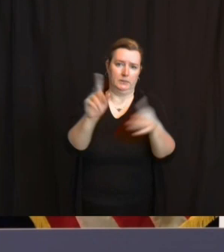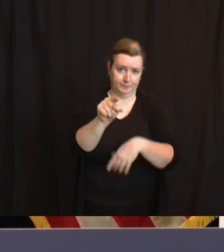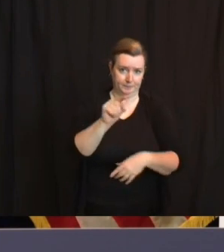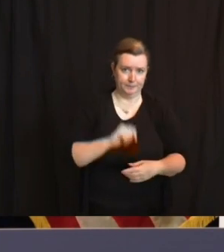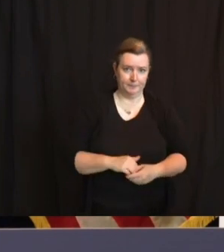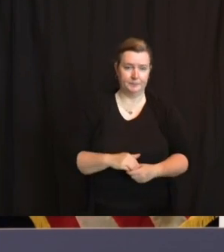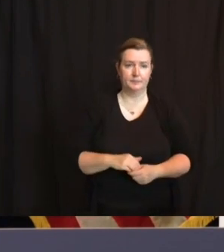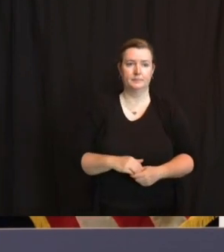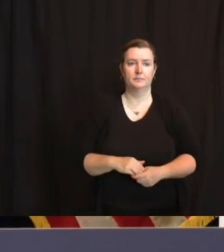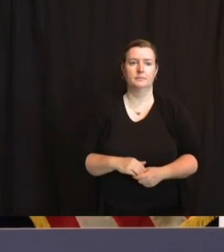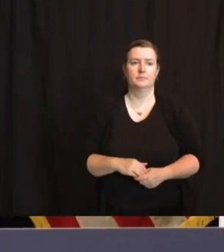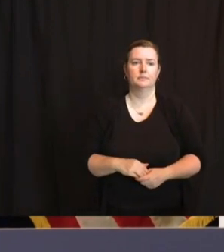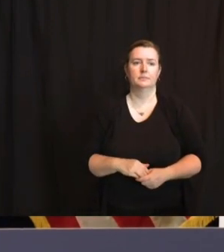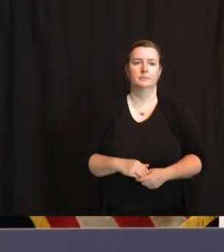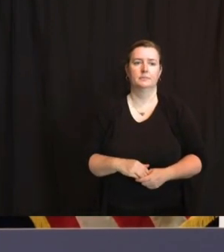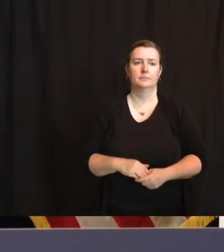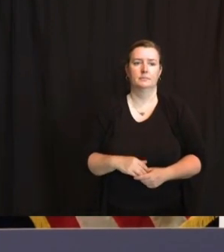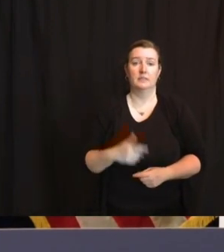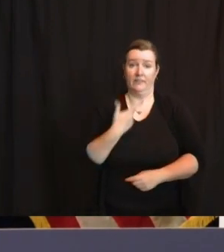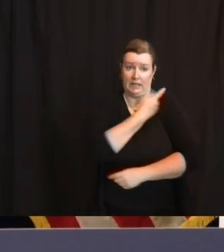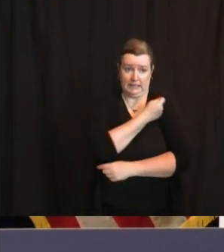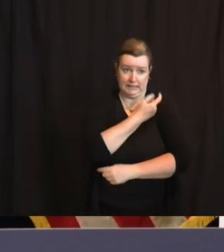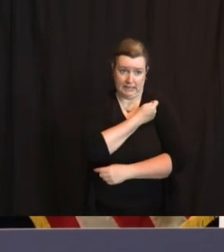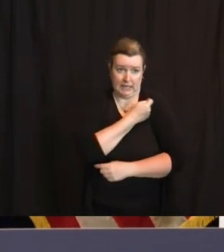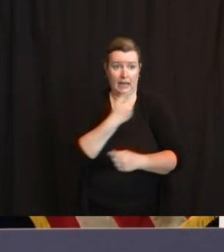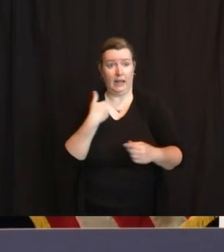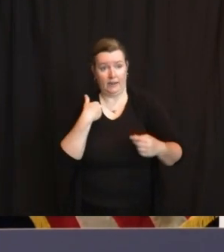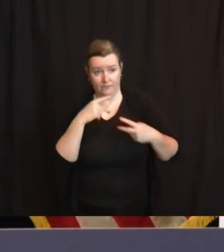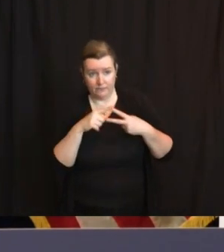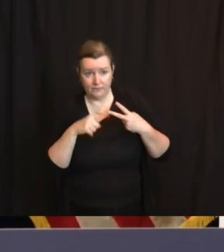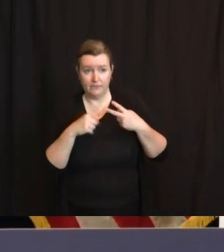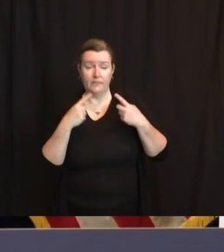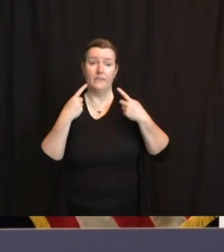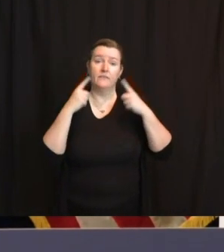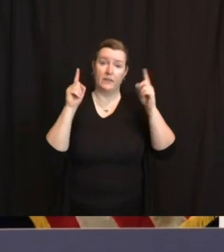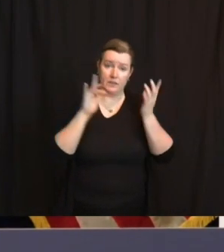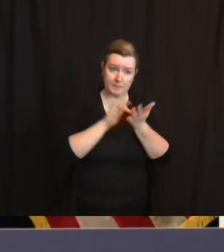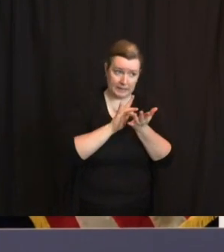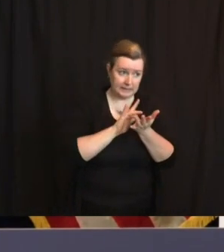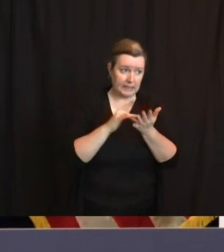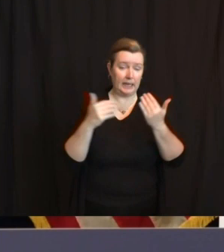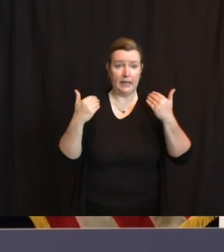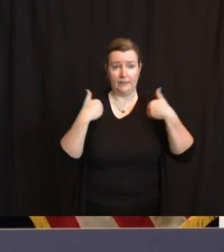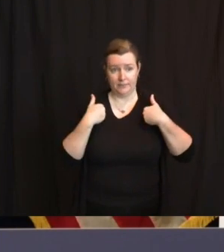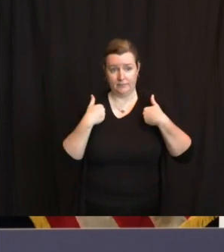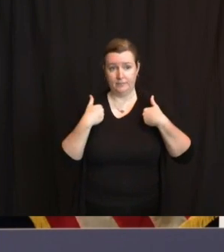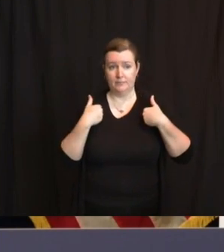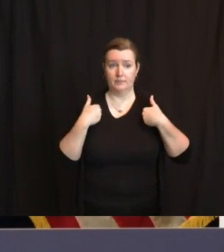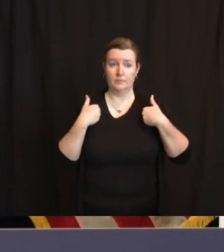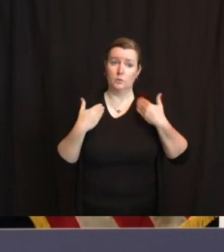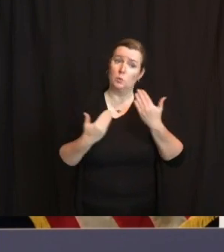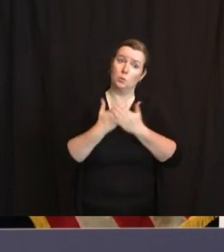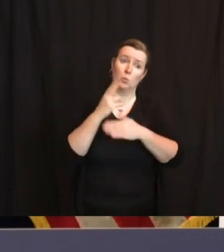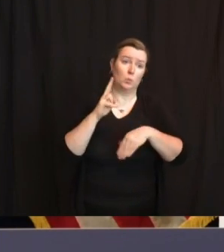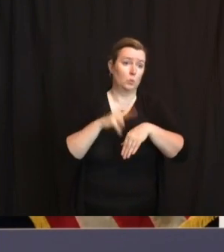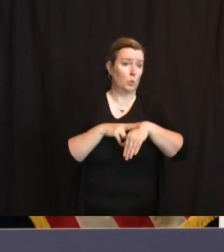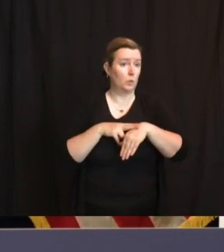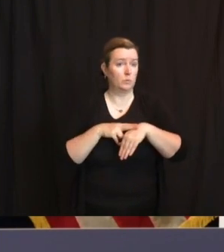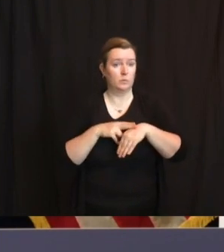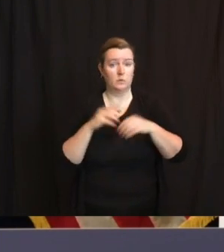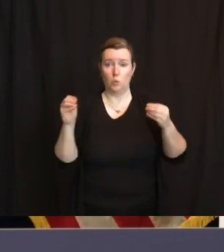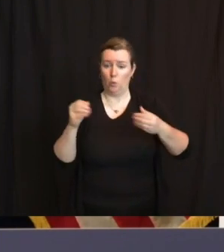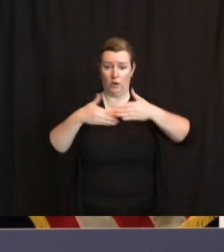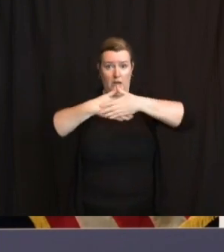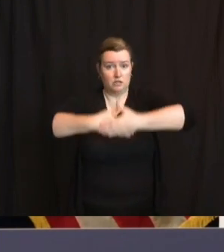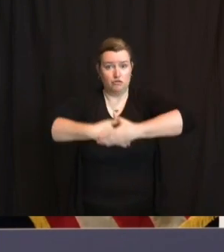even if we have the vaccine and effective medications, the new normal is going to be no handshaking, no gathering in large stadiums?